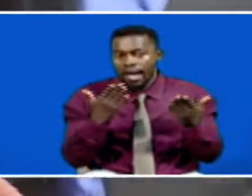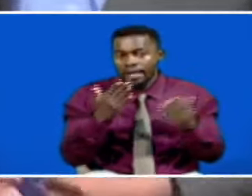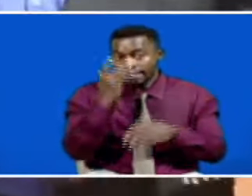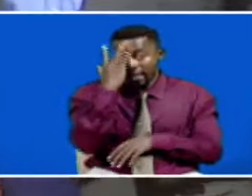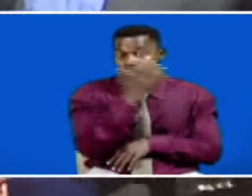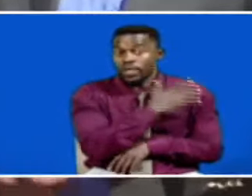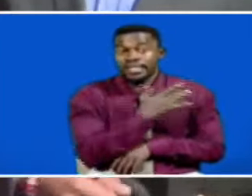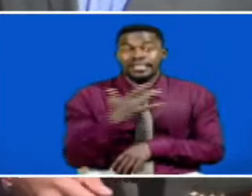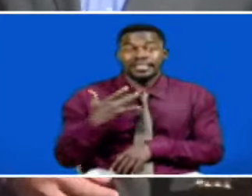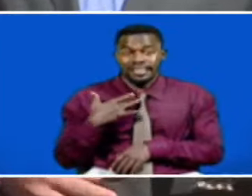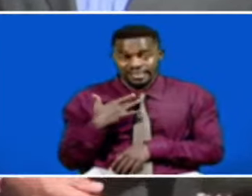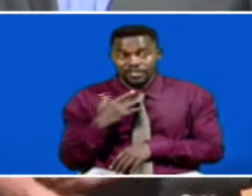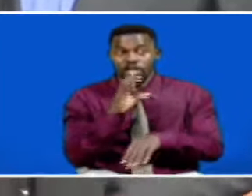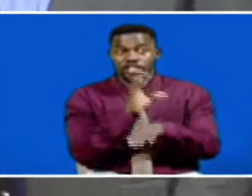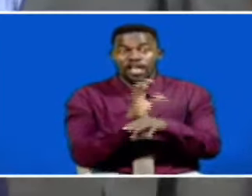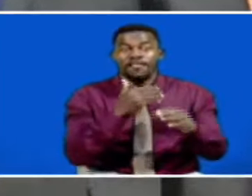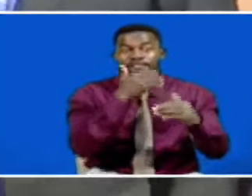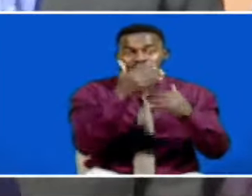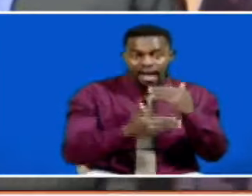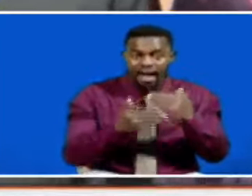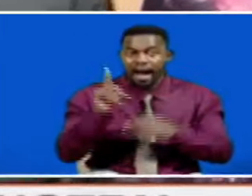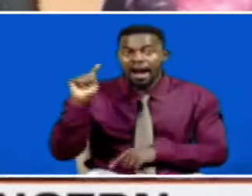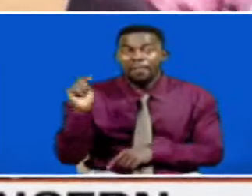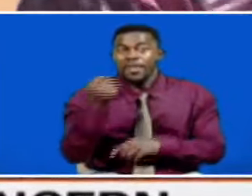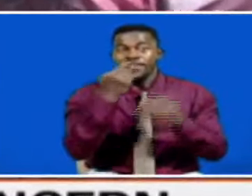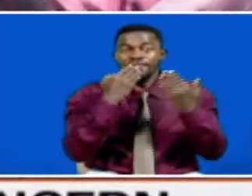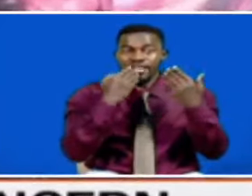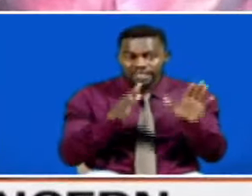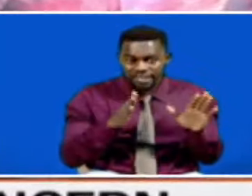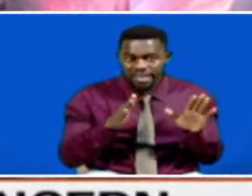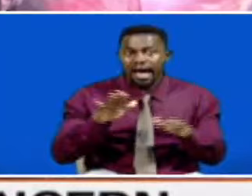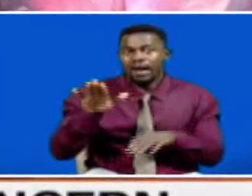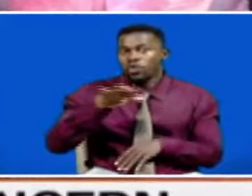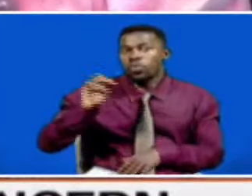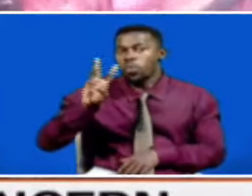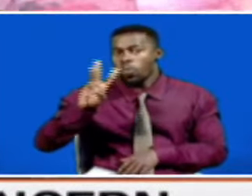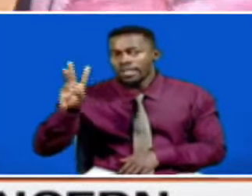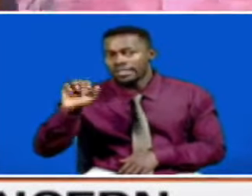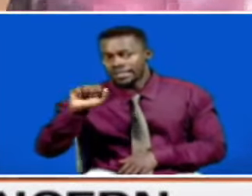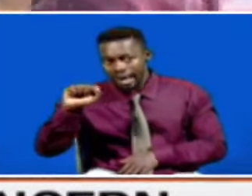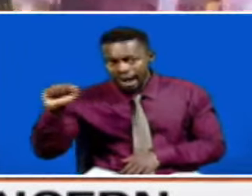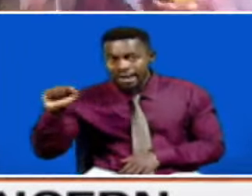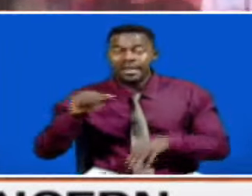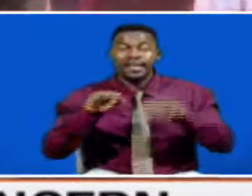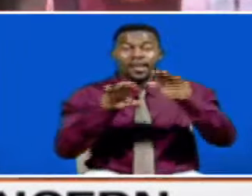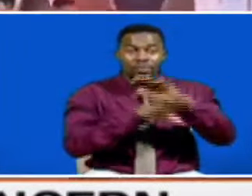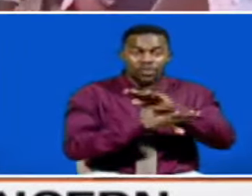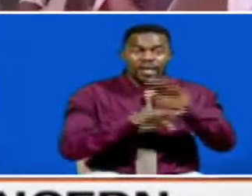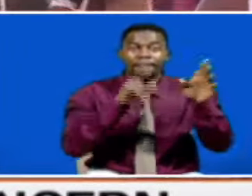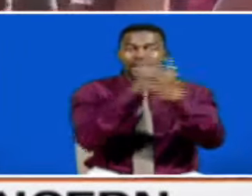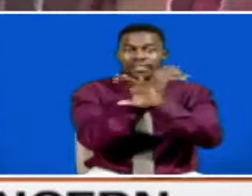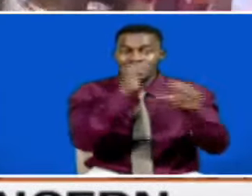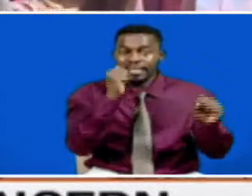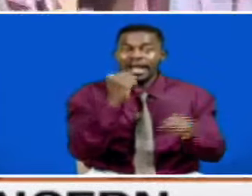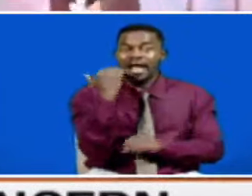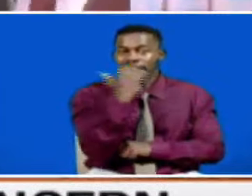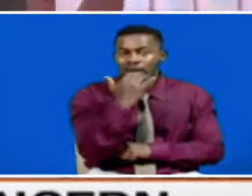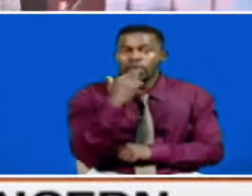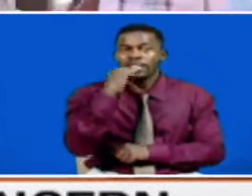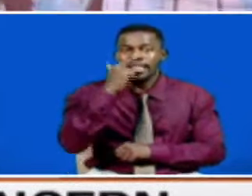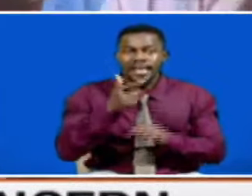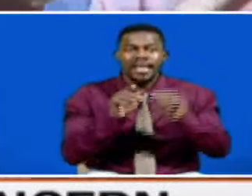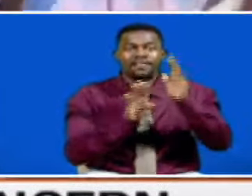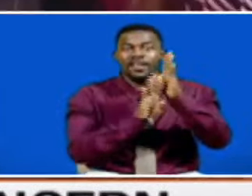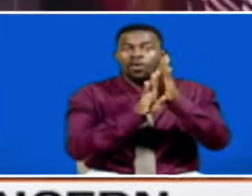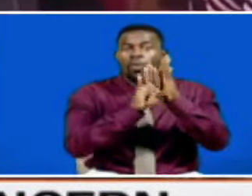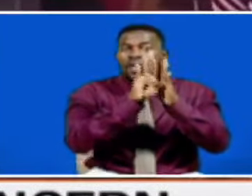church service and fundraiser in Laikipia West and two security meetings, Deputy President Gachagua said the development potential of